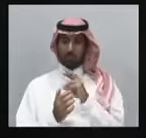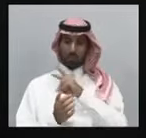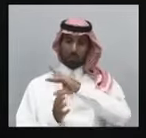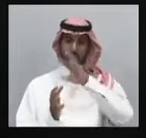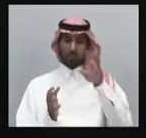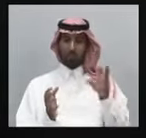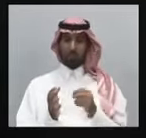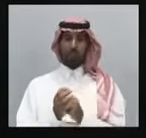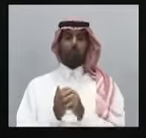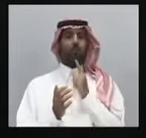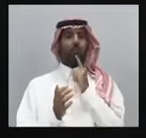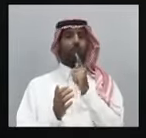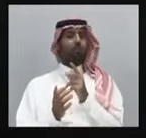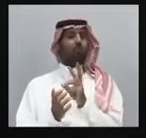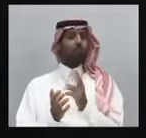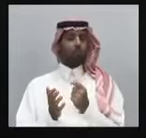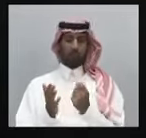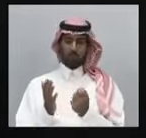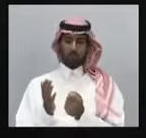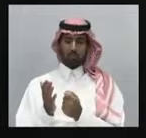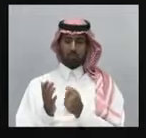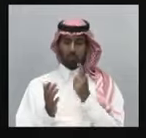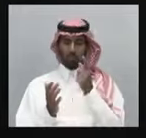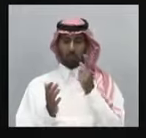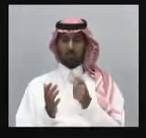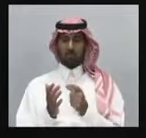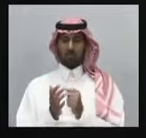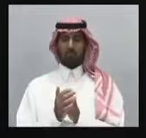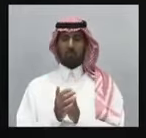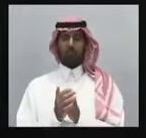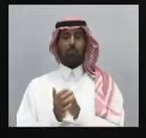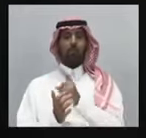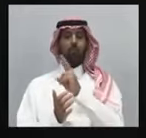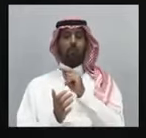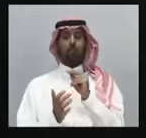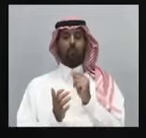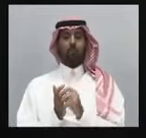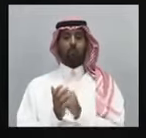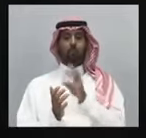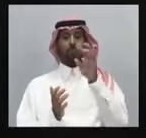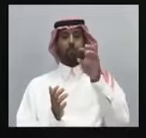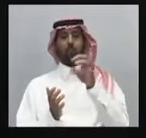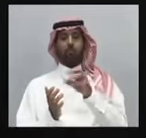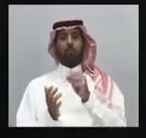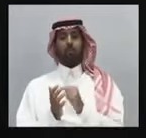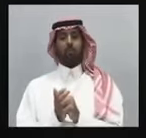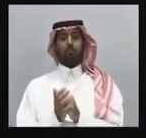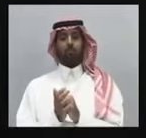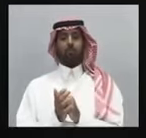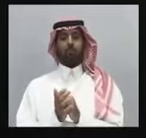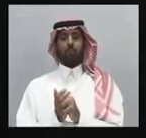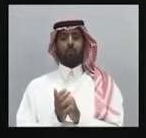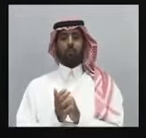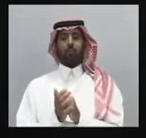were mentioned, by the way. You can say the qualities weren't mentioned. Anyone can